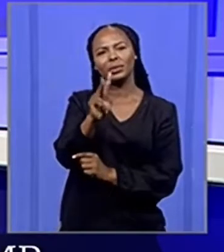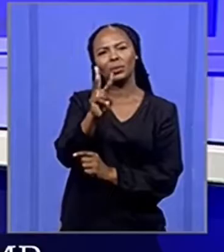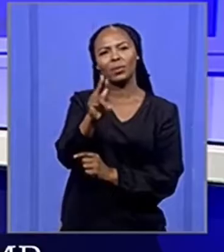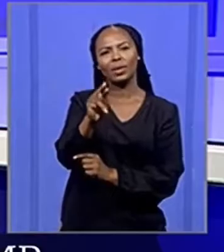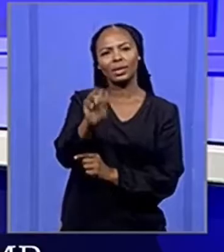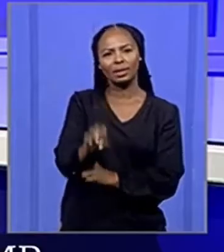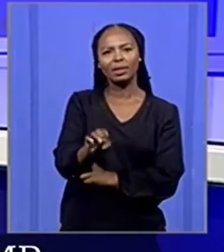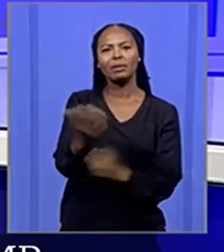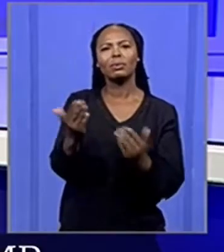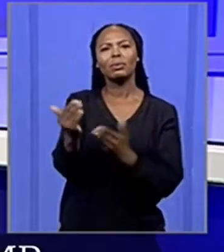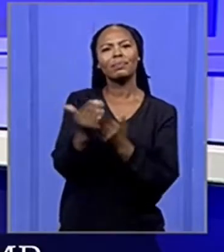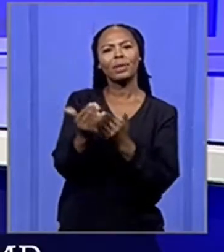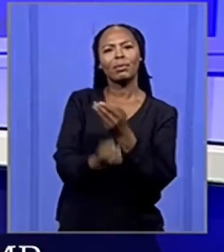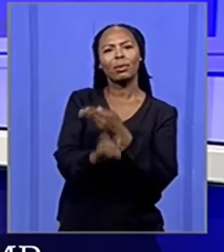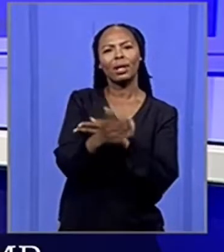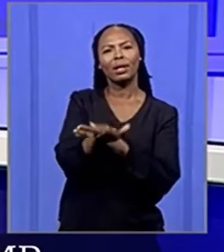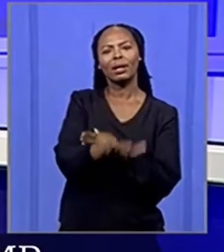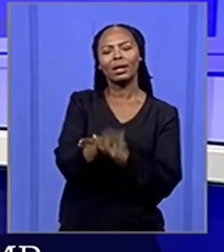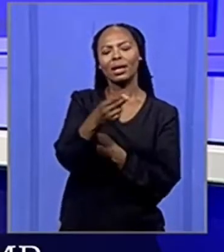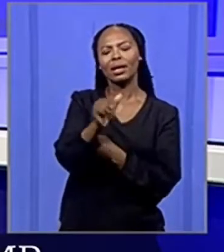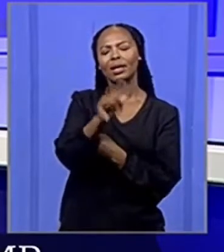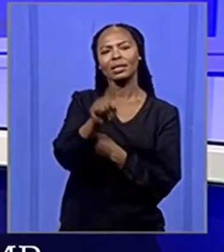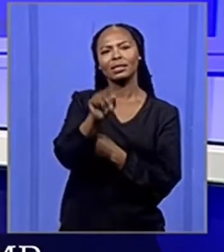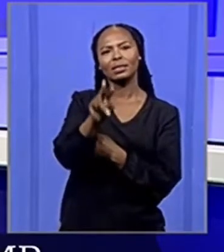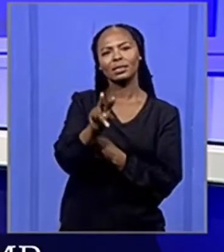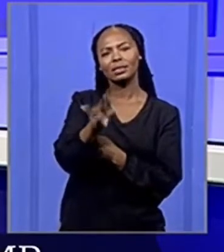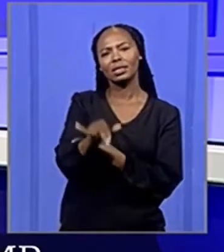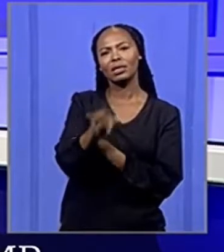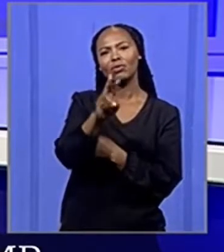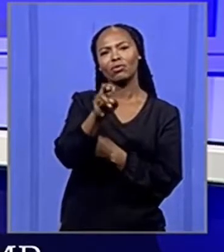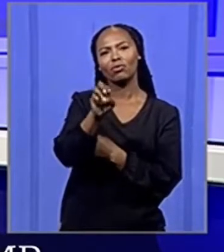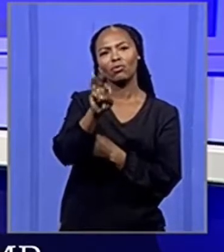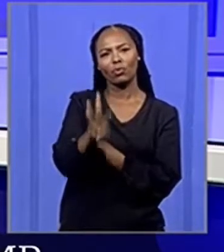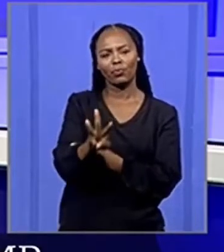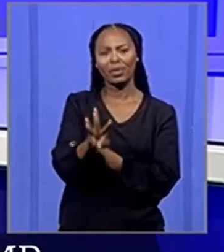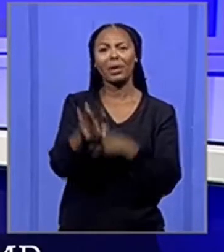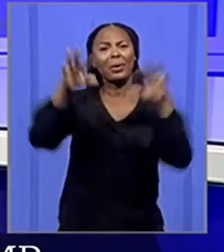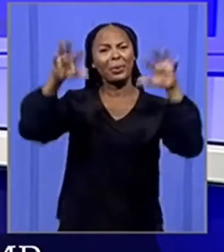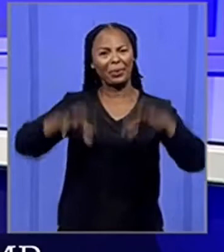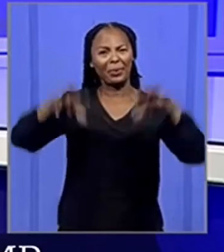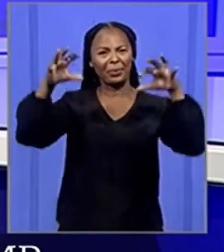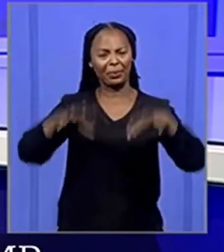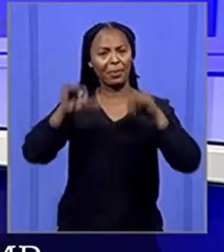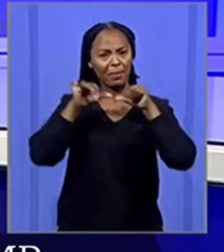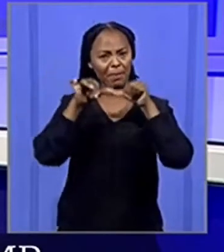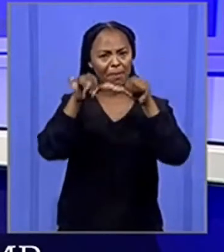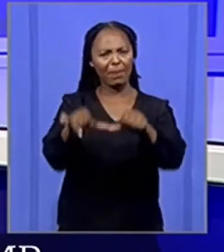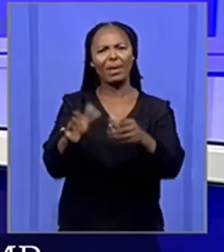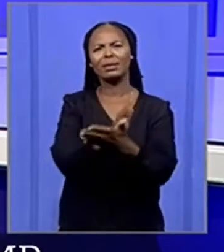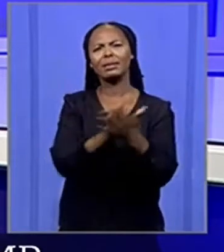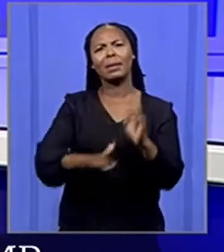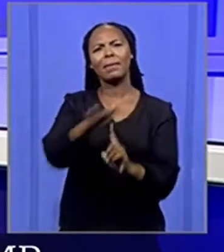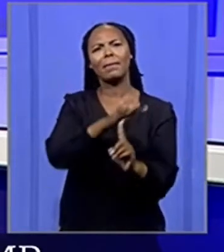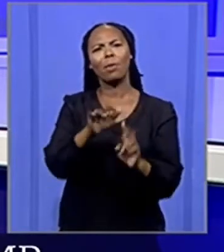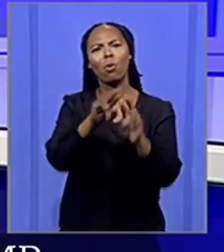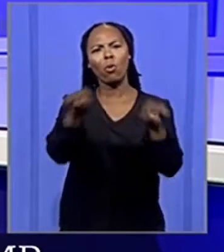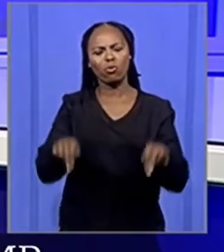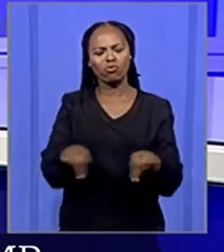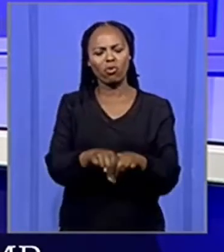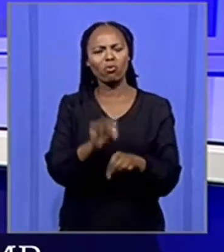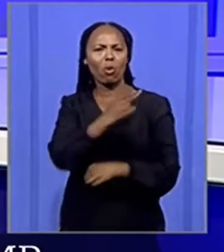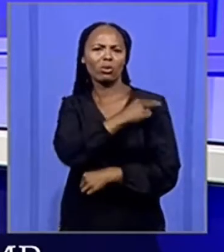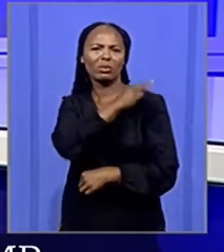ga Hazyview ka Mpumalanga. Dipula tšeo di tšwelago pele gona di sentše tše dingwe tša diwate ka